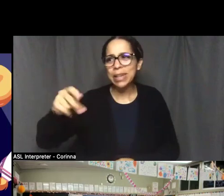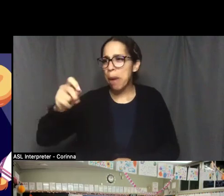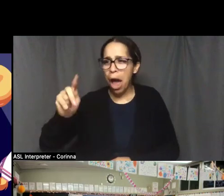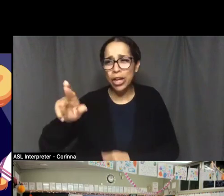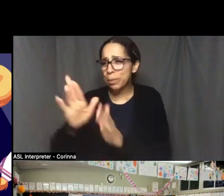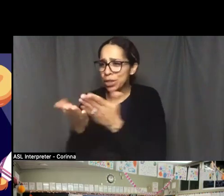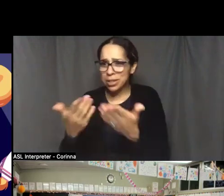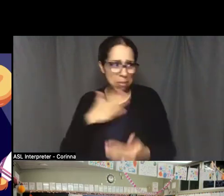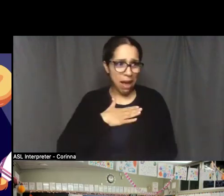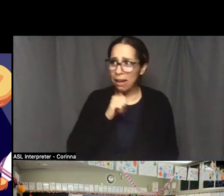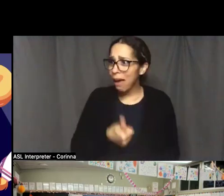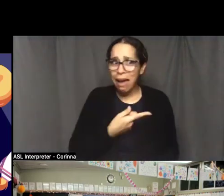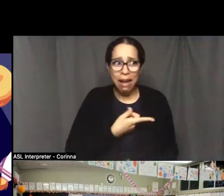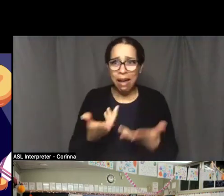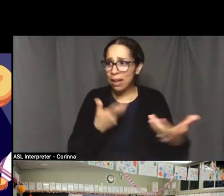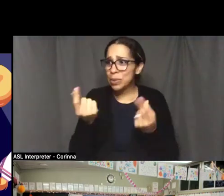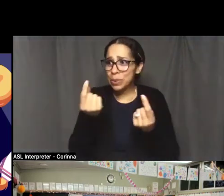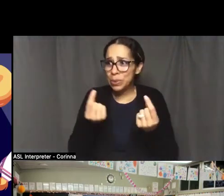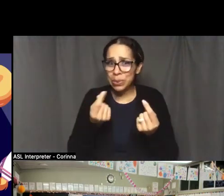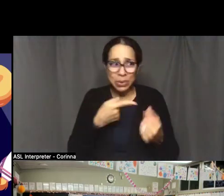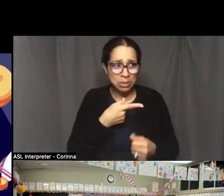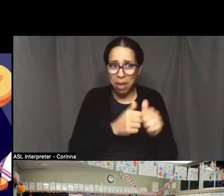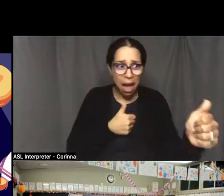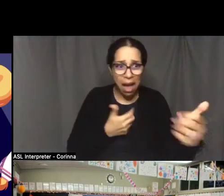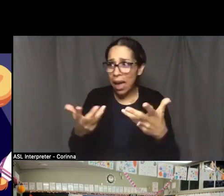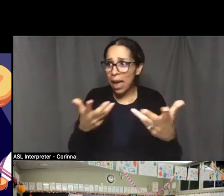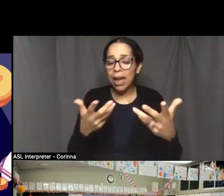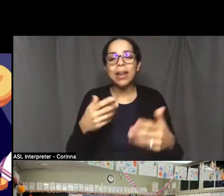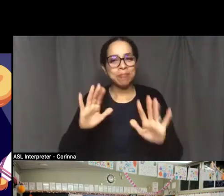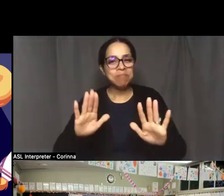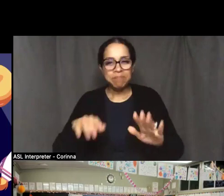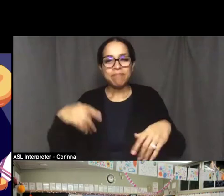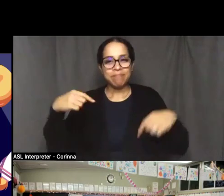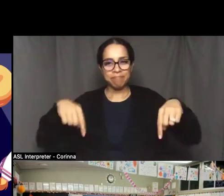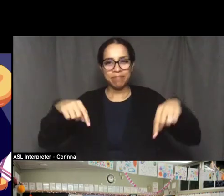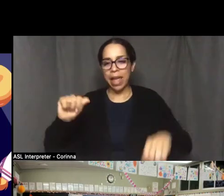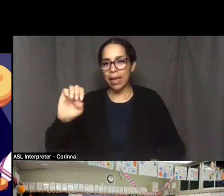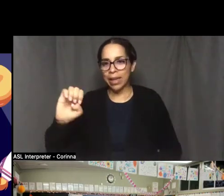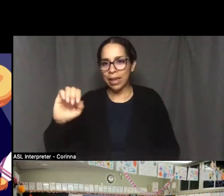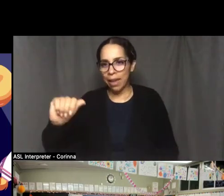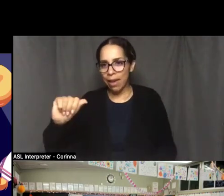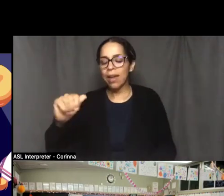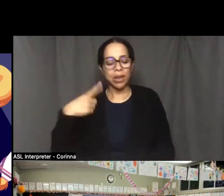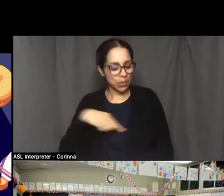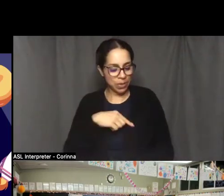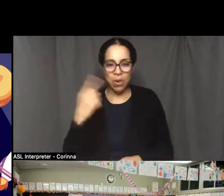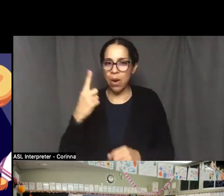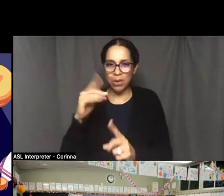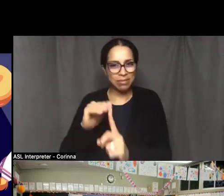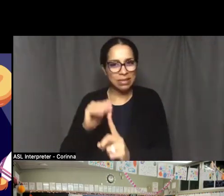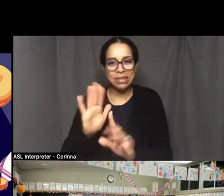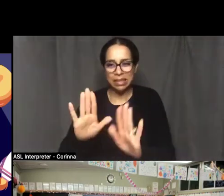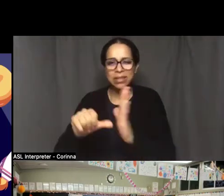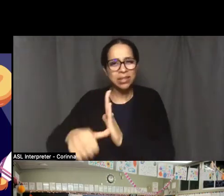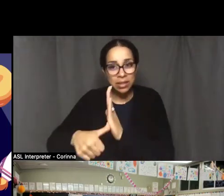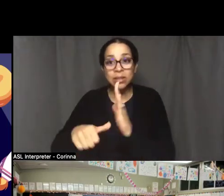to remind them, like, it may be a little slower because they're becoming biliterate. They're learning in English and German to read and write. So it does slow them